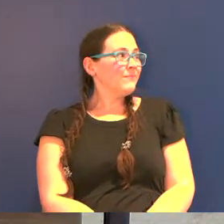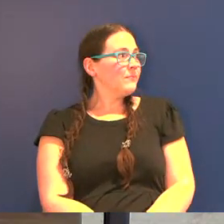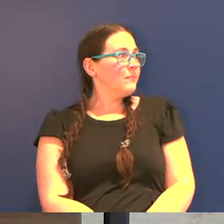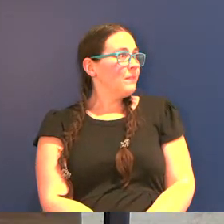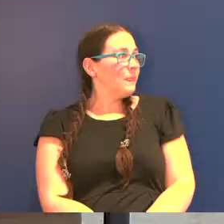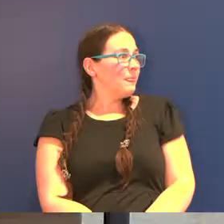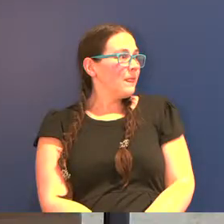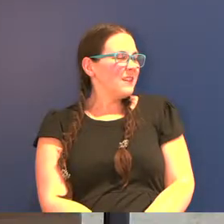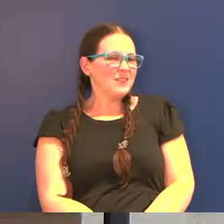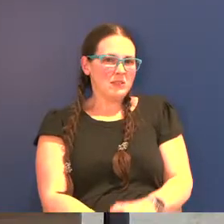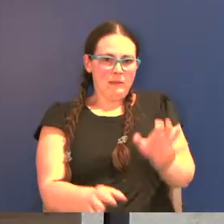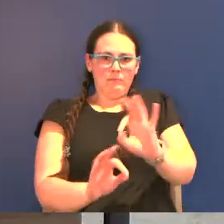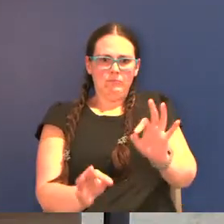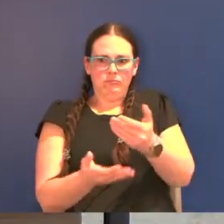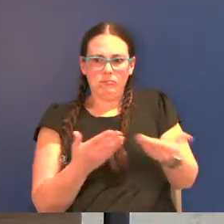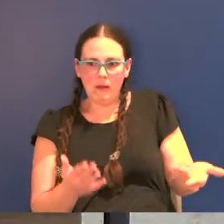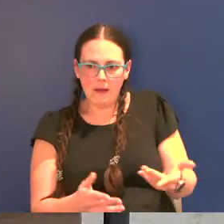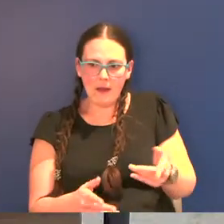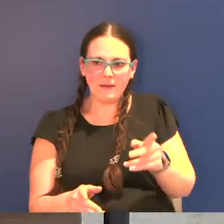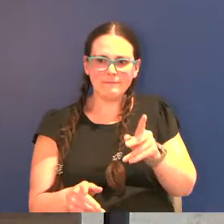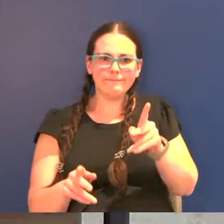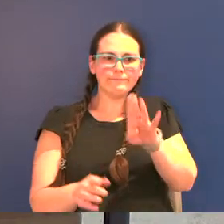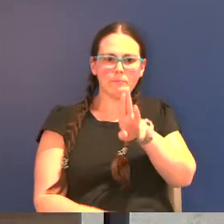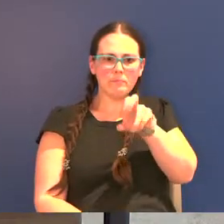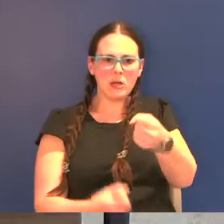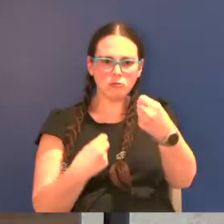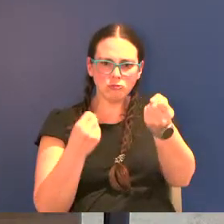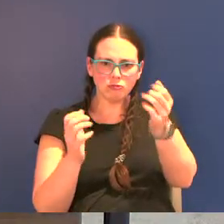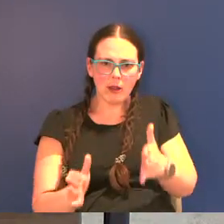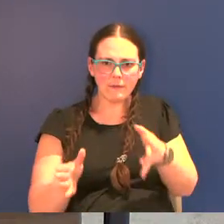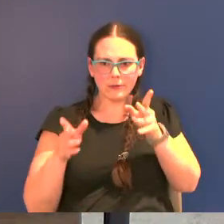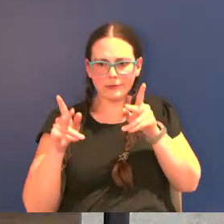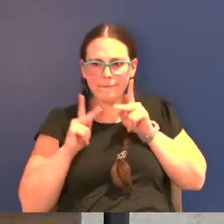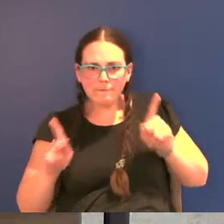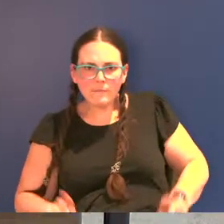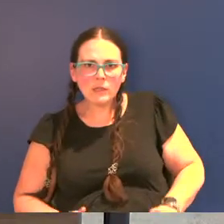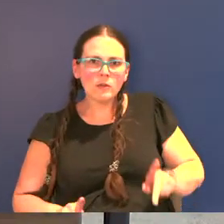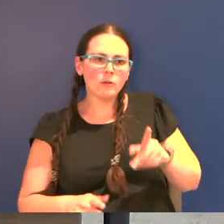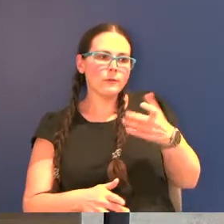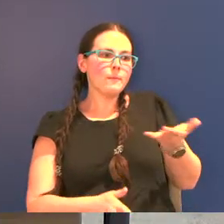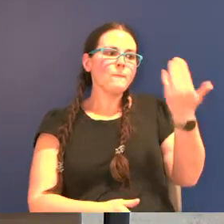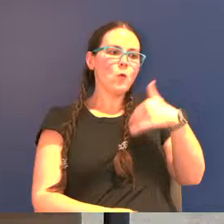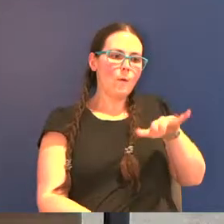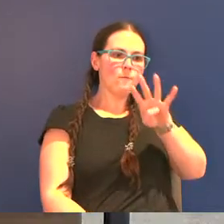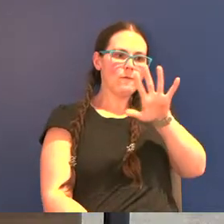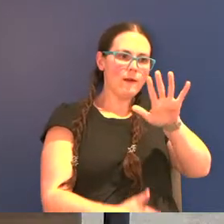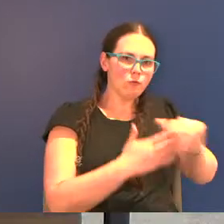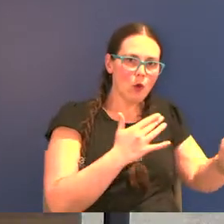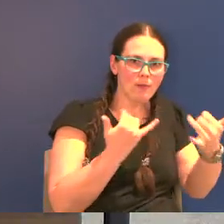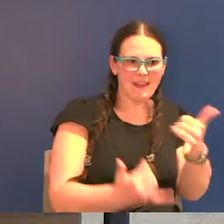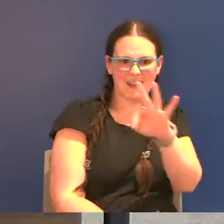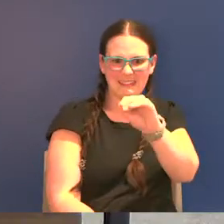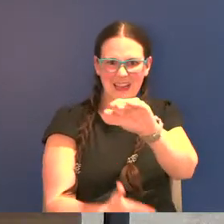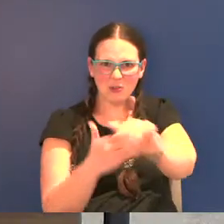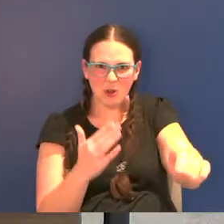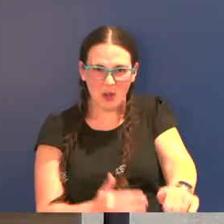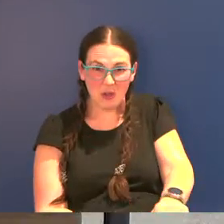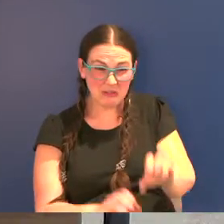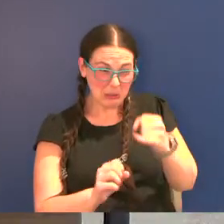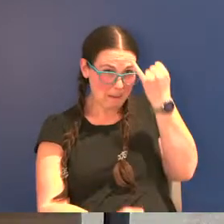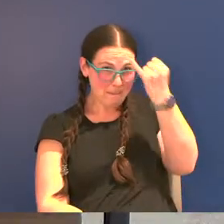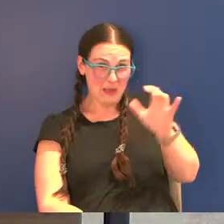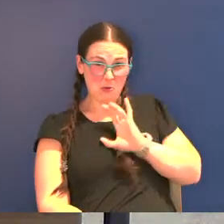just stupid little stuff like physicals for bus drivers were $45 and now they're $90. Our insurance, you can imagine where our insurance